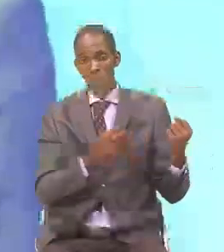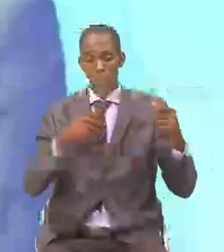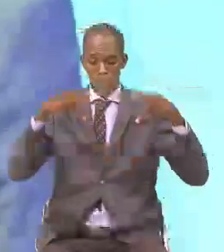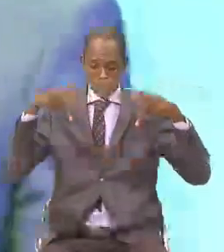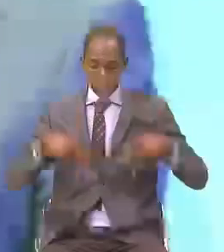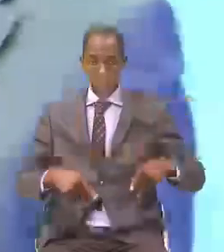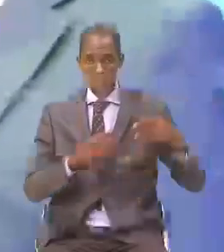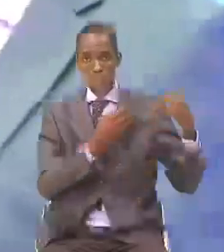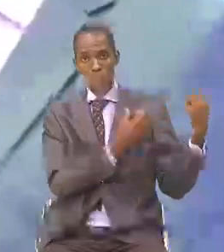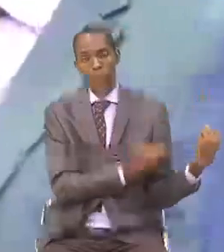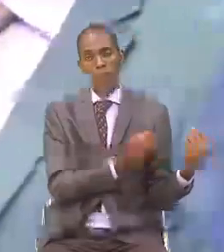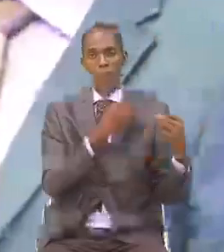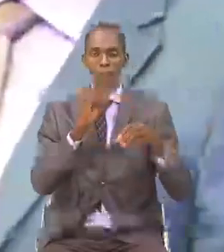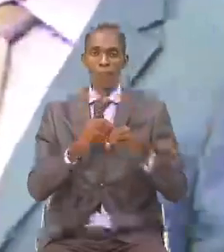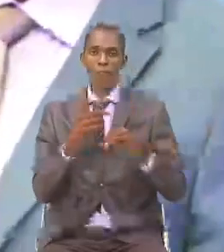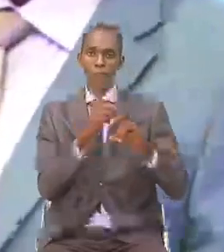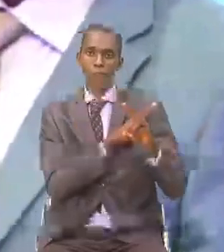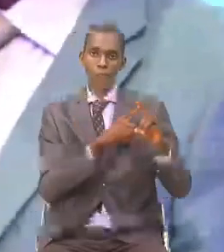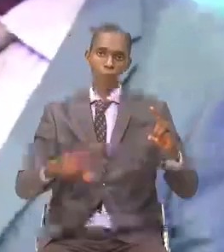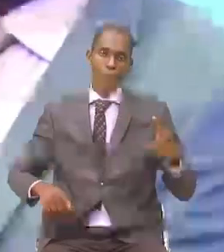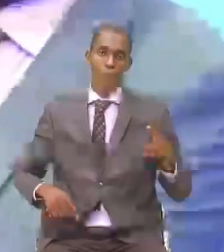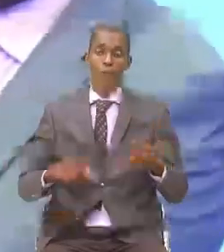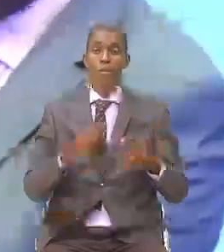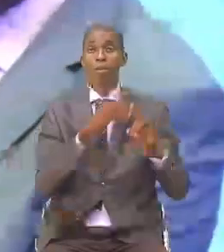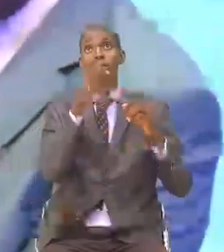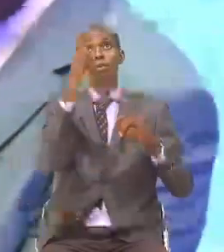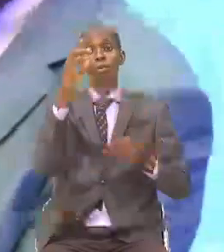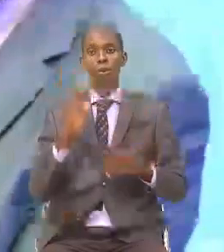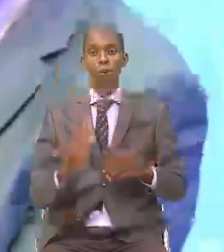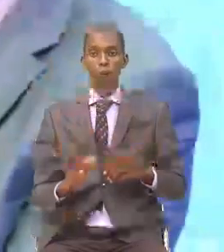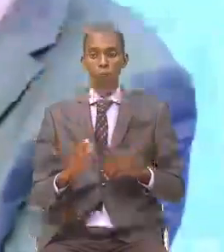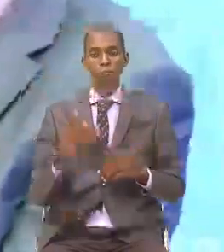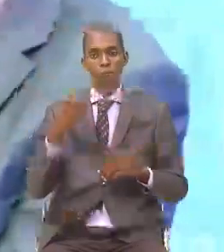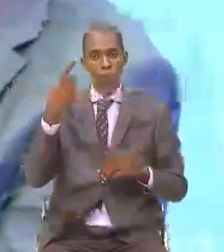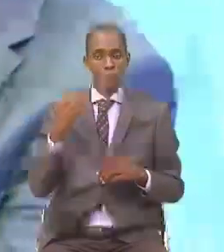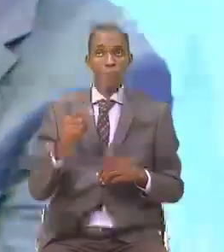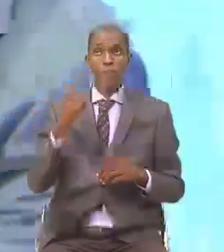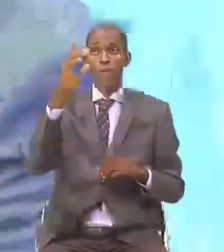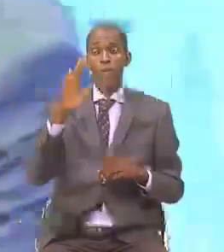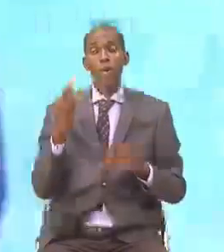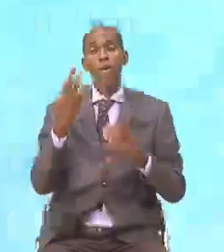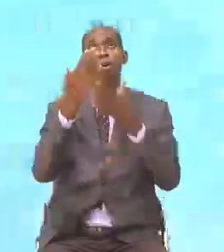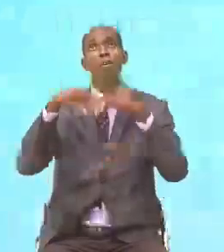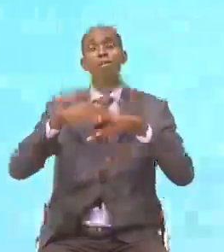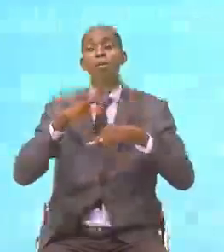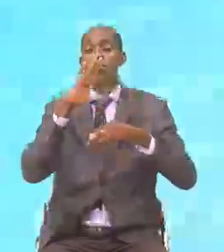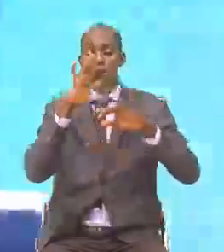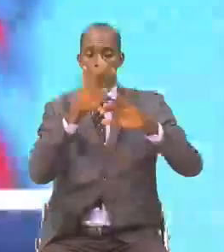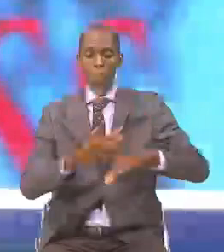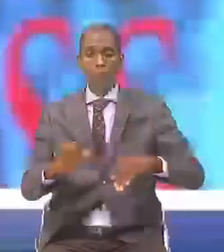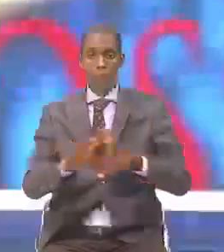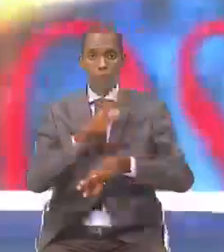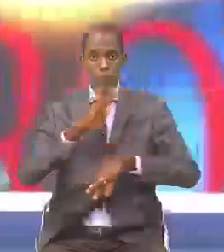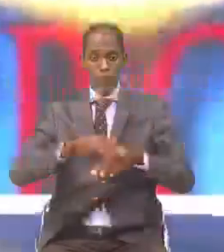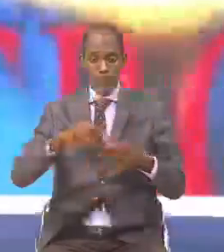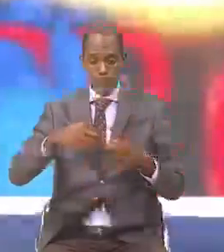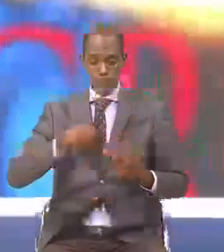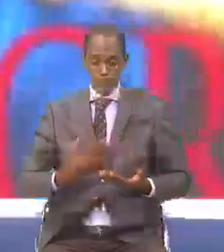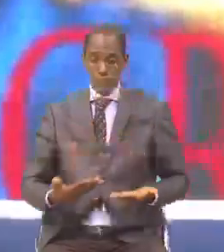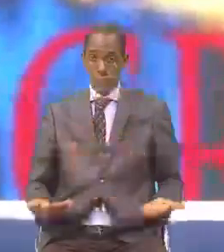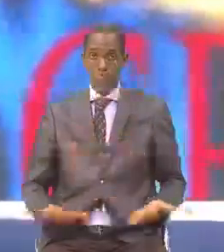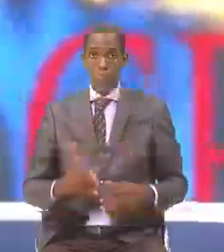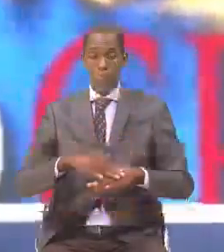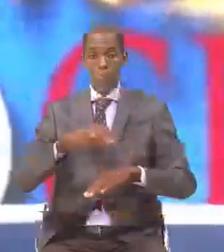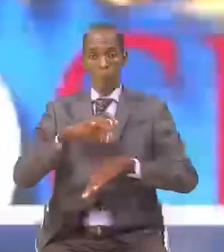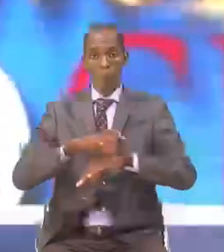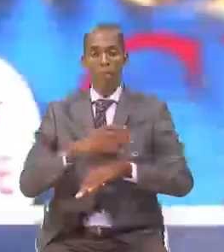have personal faith and personal confidence in the Lord God, the God of heaven. Be merciful unto